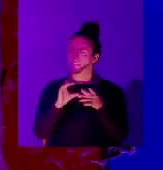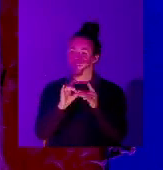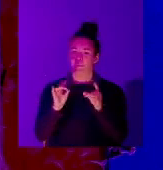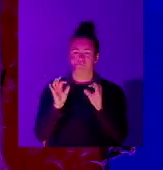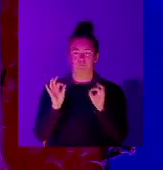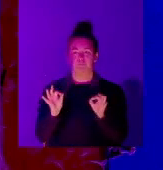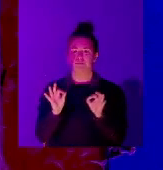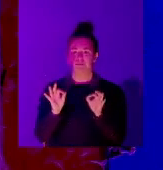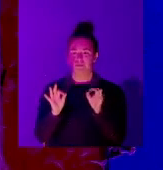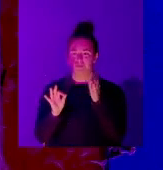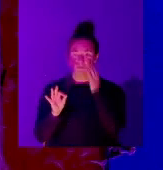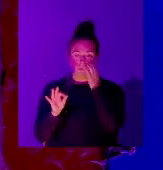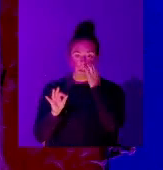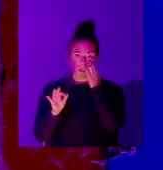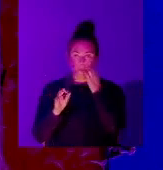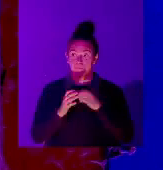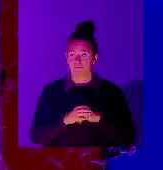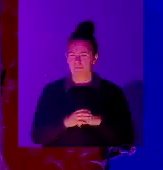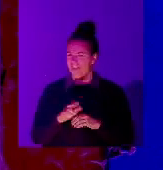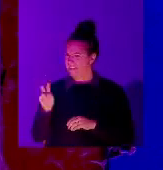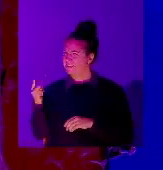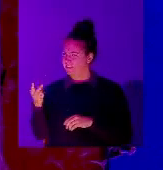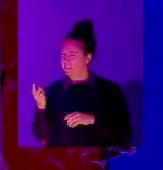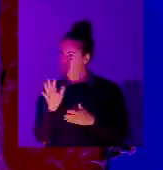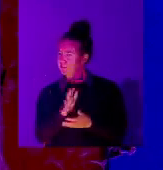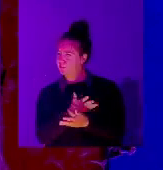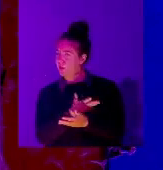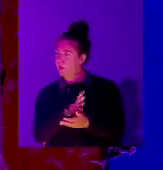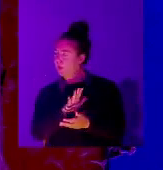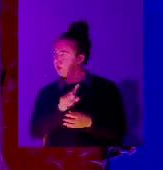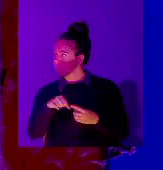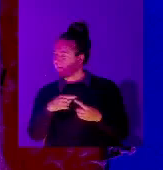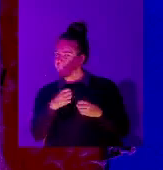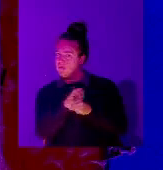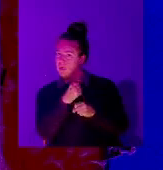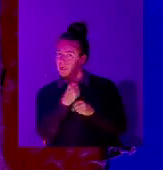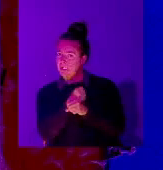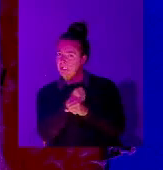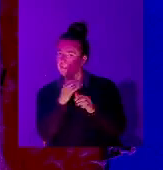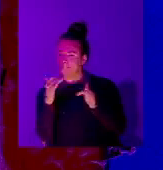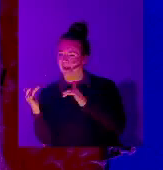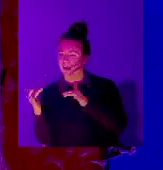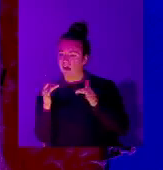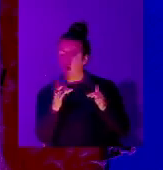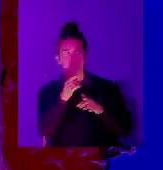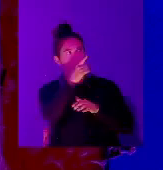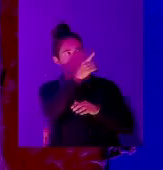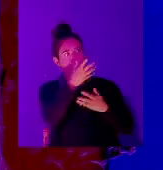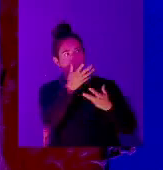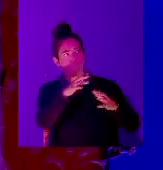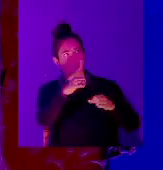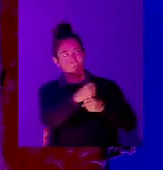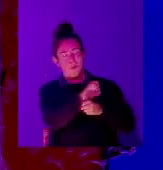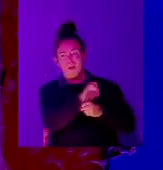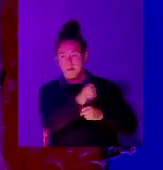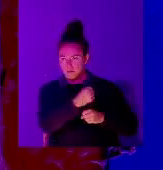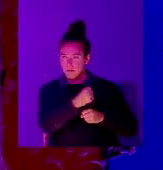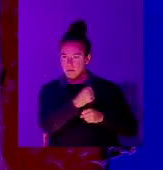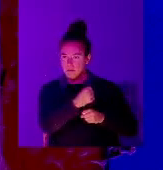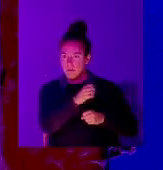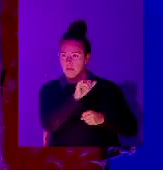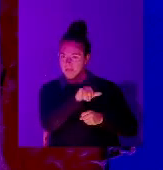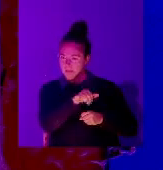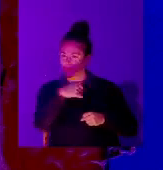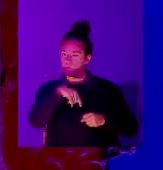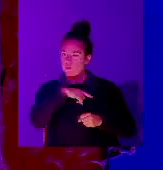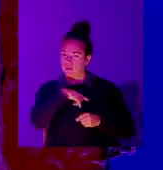The second song, I'm fighting a battle you've already won. We were reminded this morning during